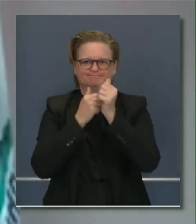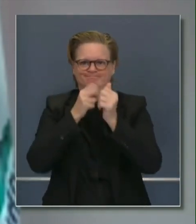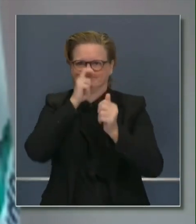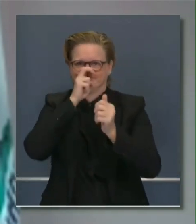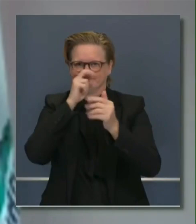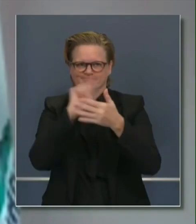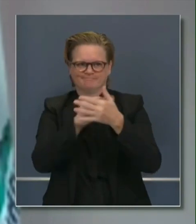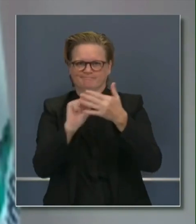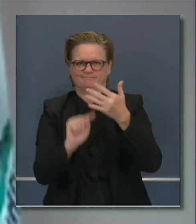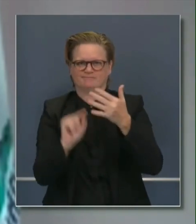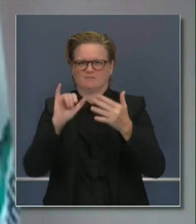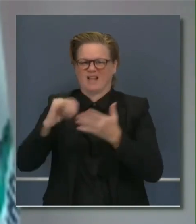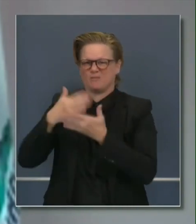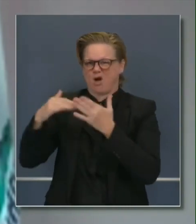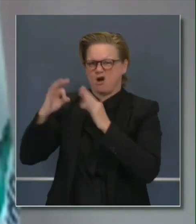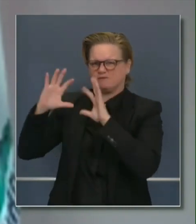blueprint.